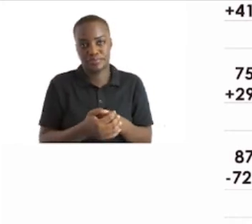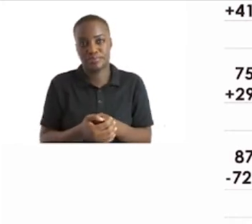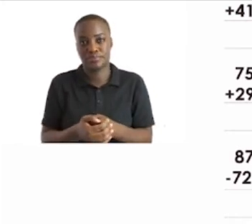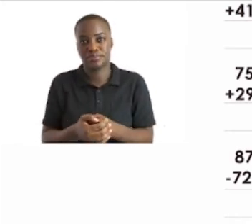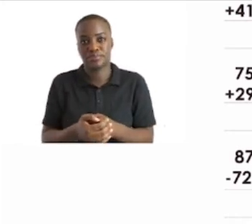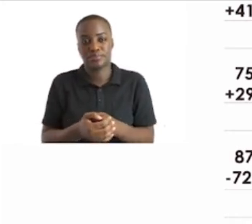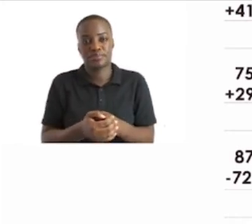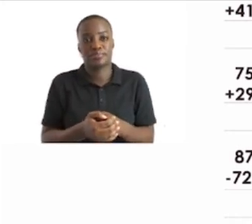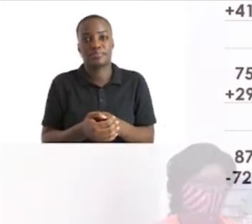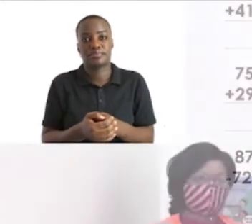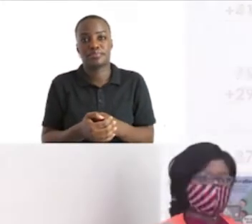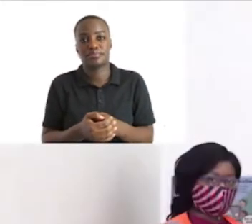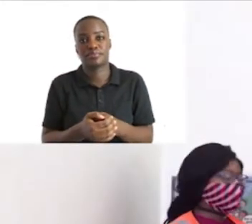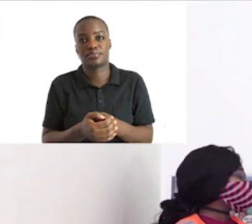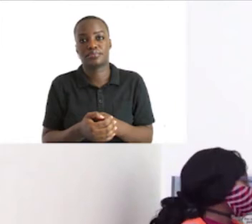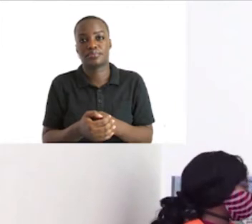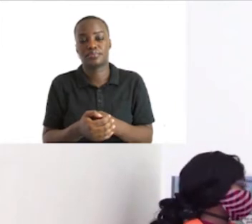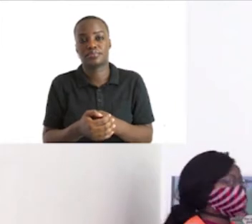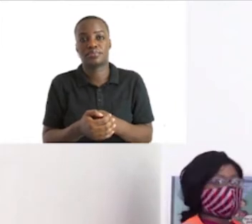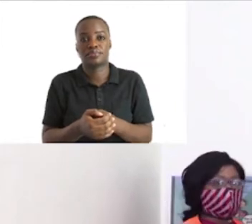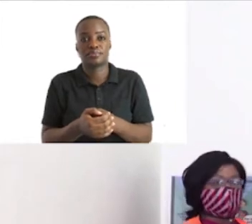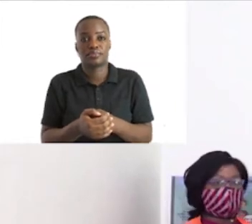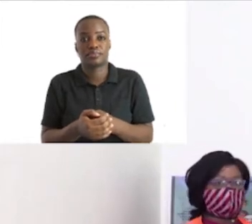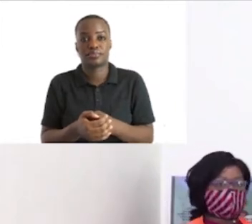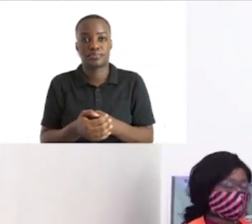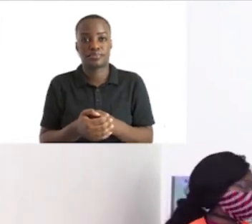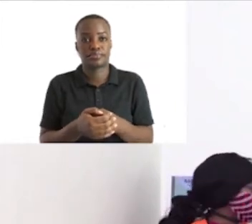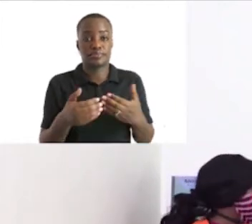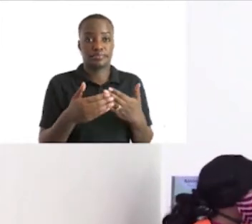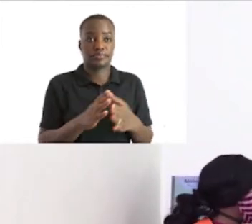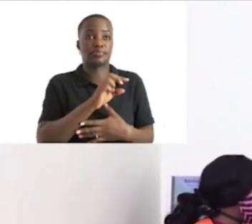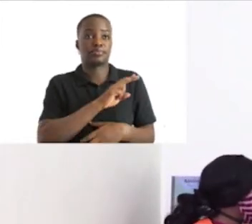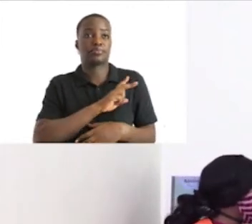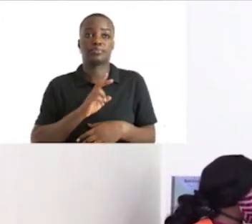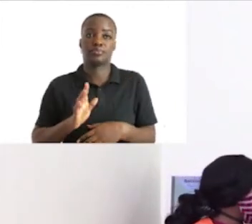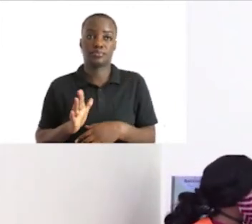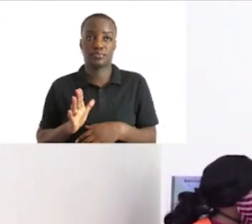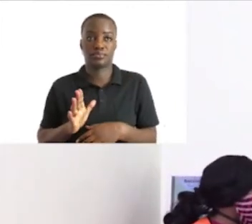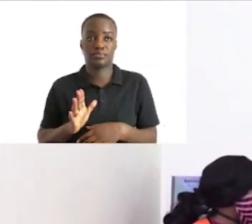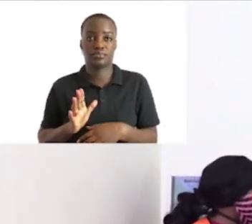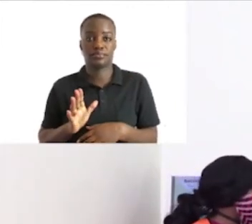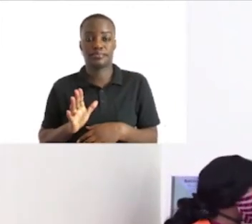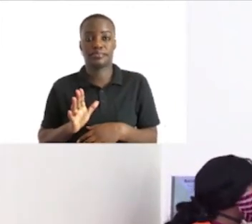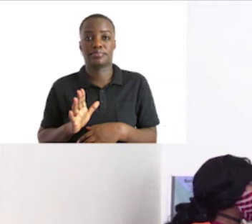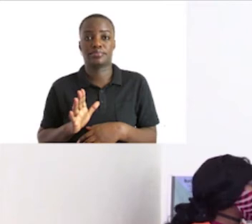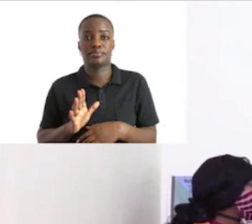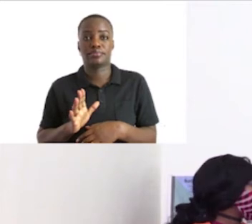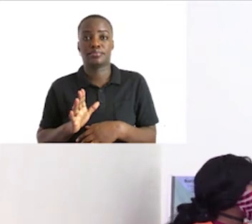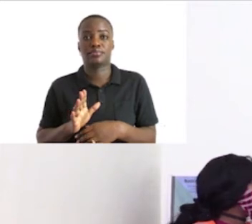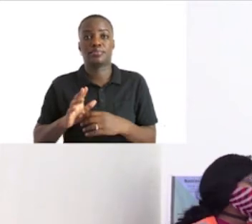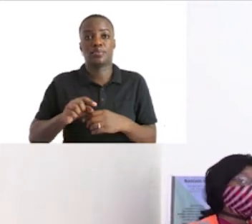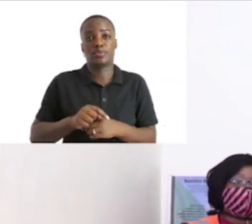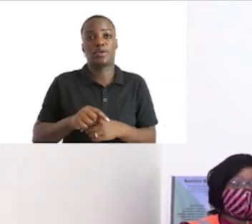let us look at the board. We are going to do the one that we start with. Here we have 25